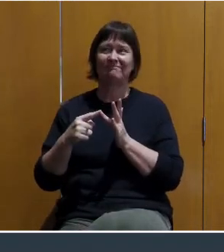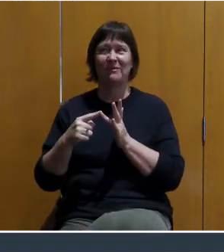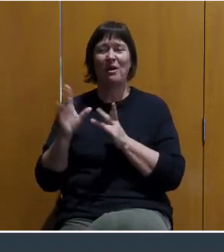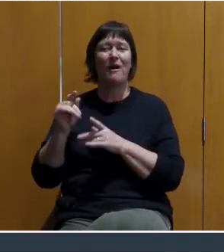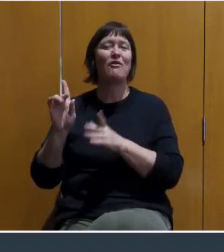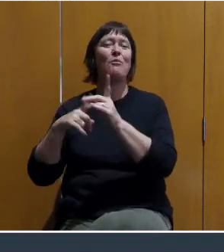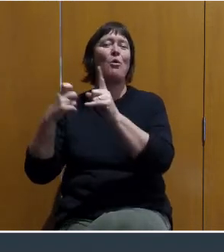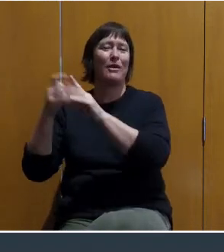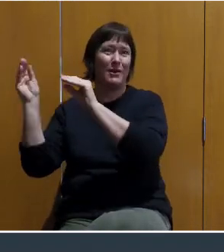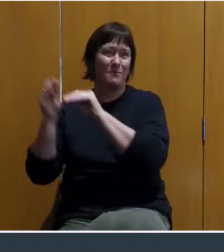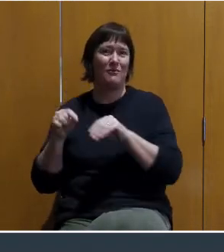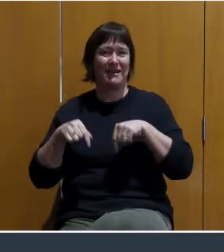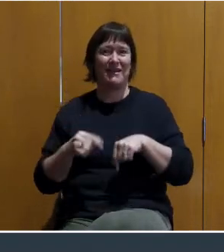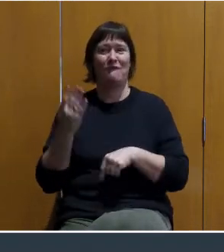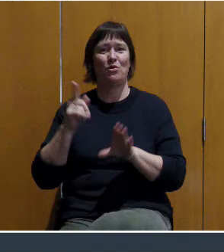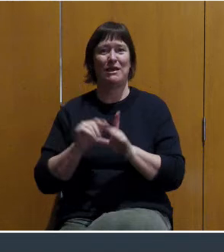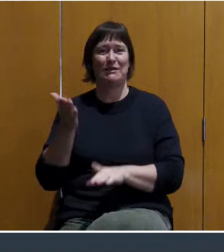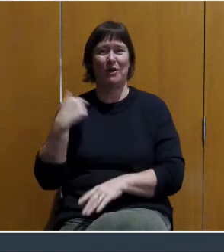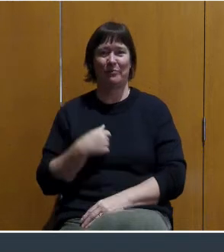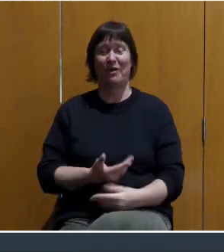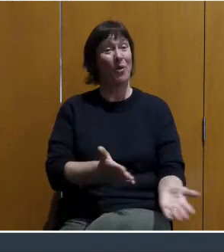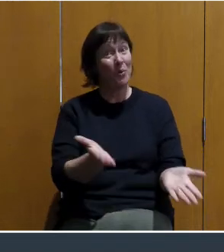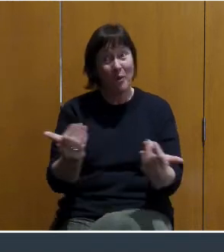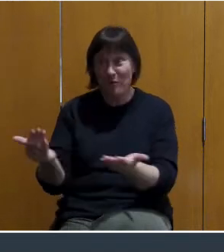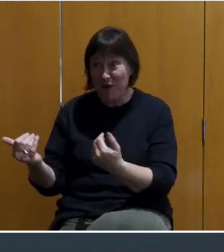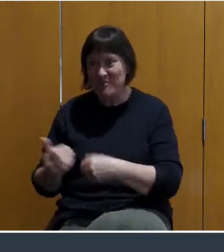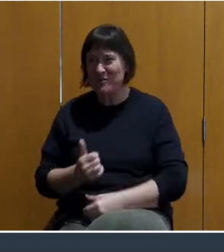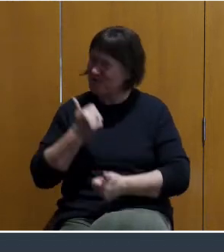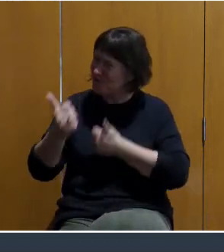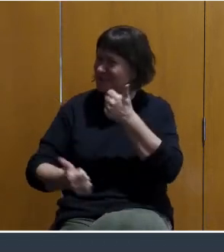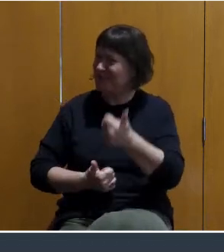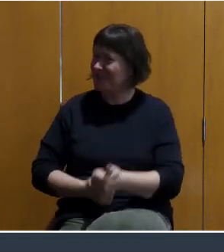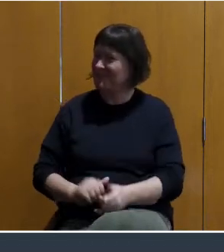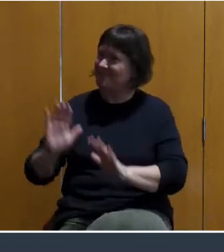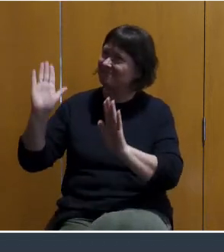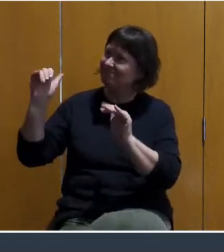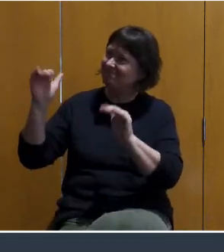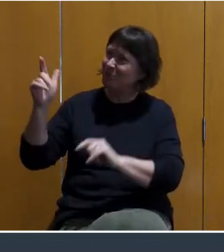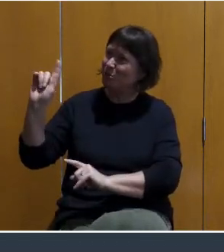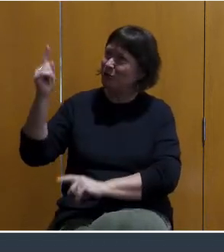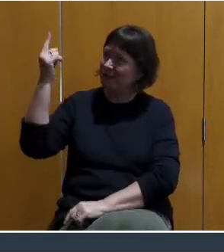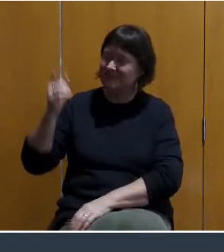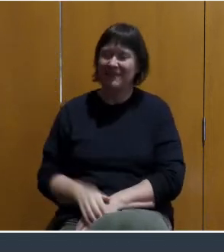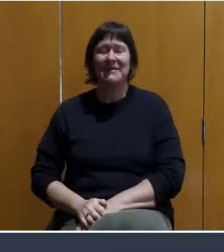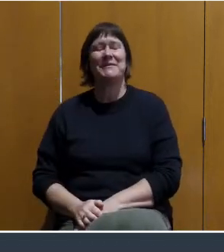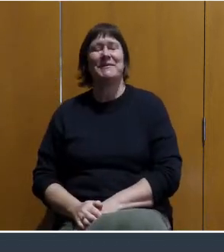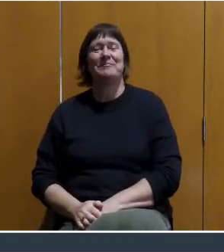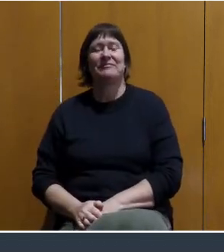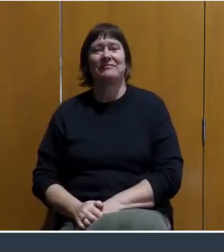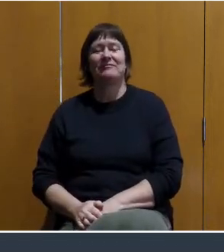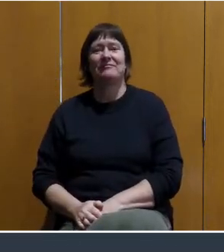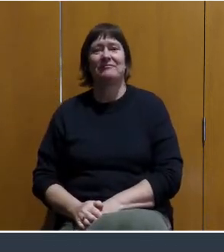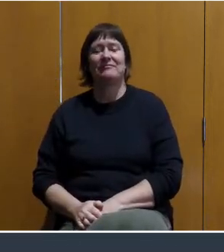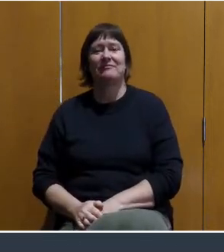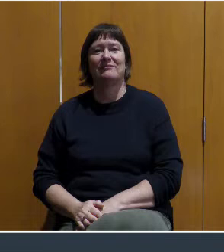here 4 years. Welcome. Congratulations. Kia ora. Very